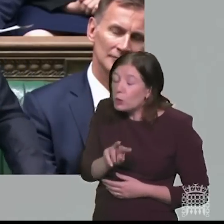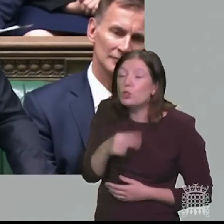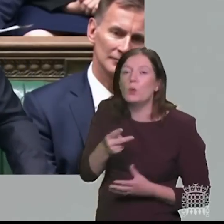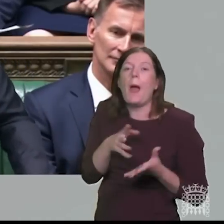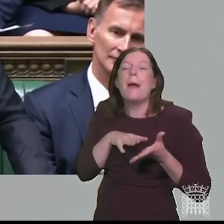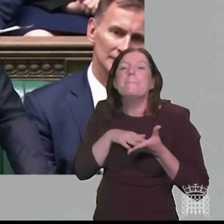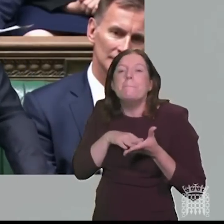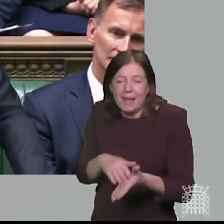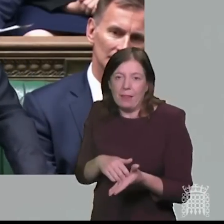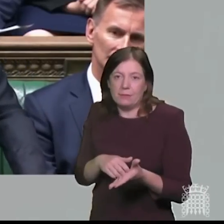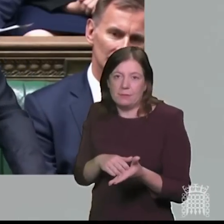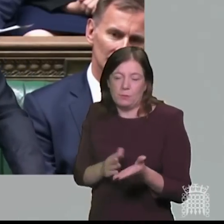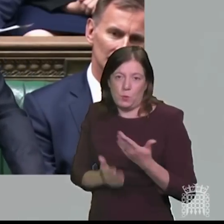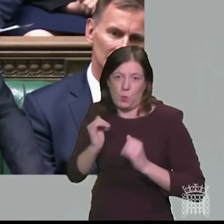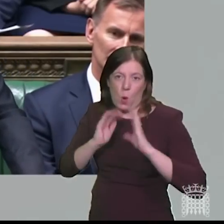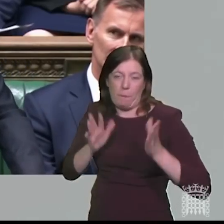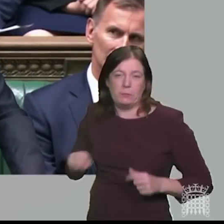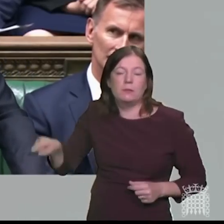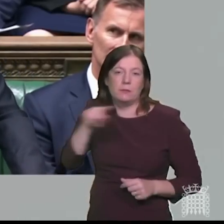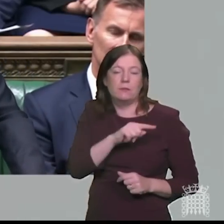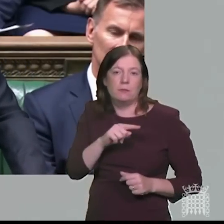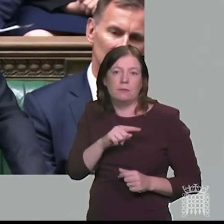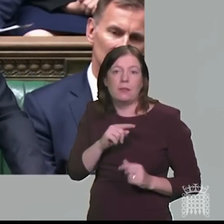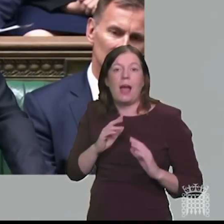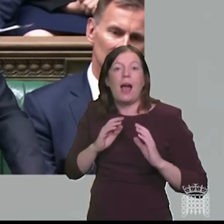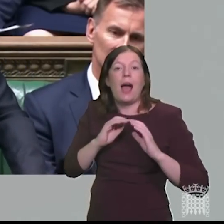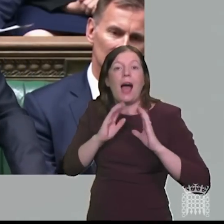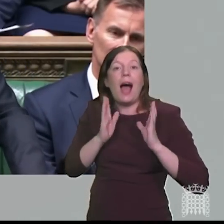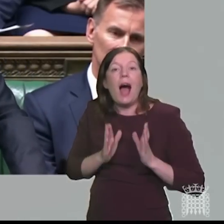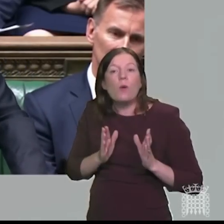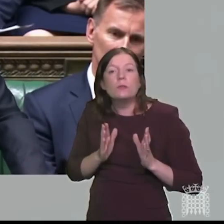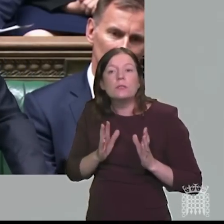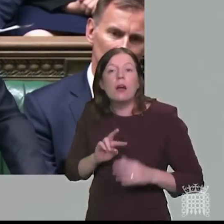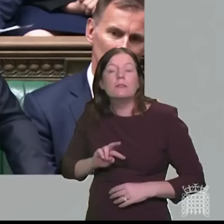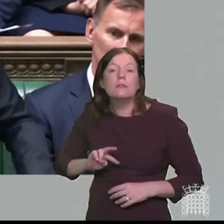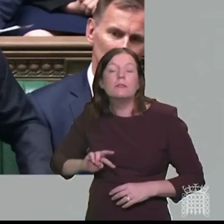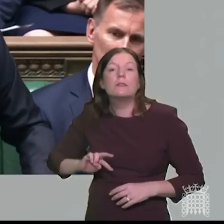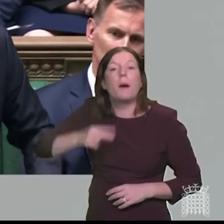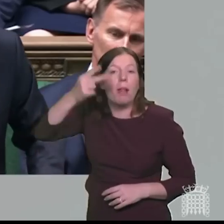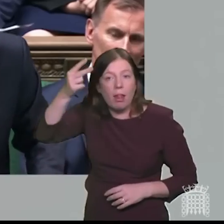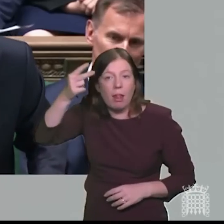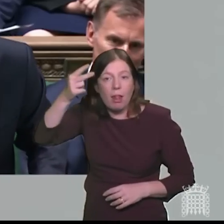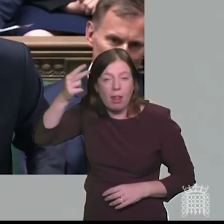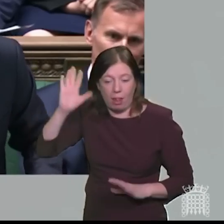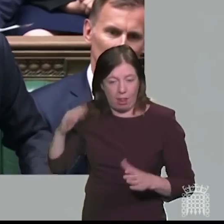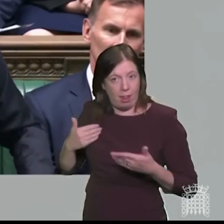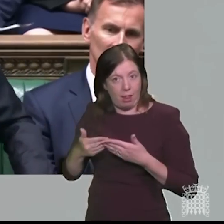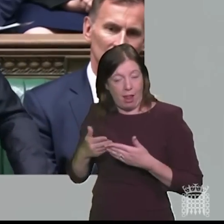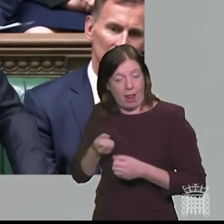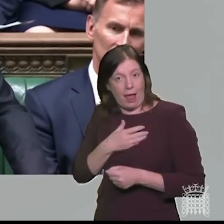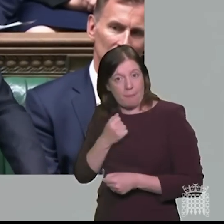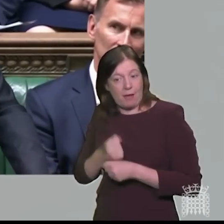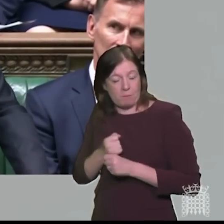2.2 million additional homes, Mr. Speaker. Housing starts double the number we inherited from the Labour